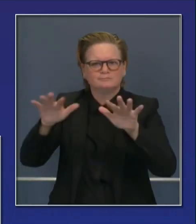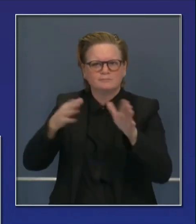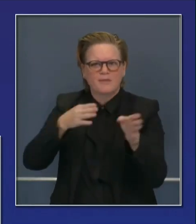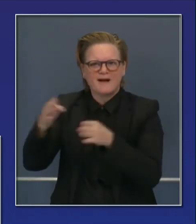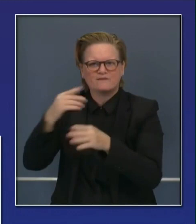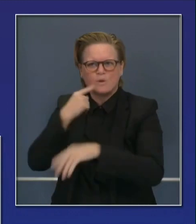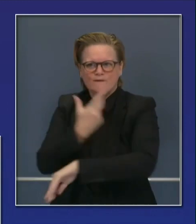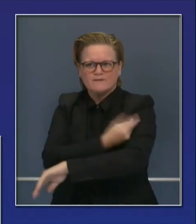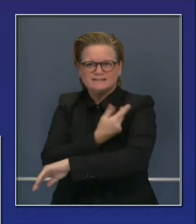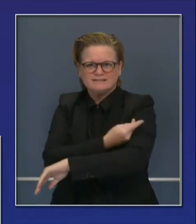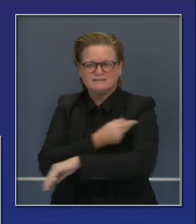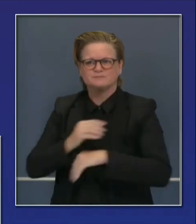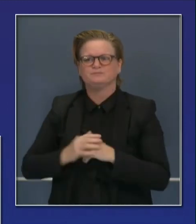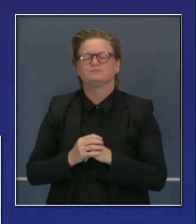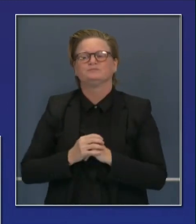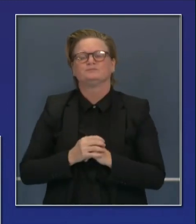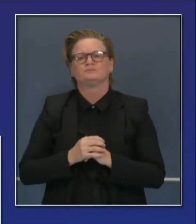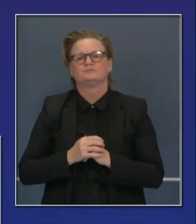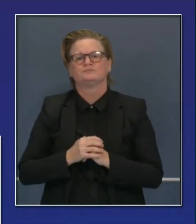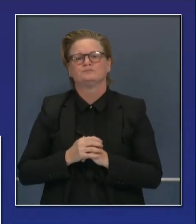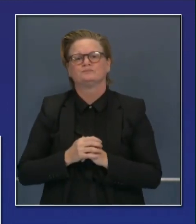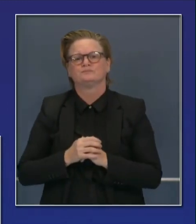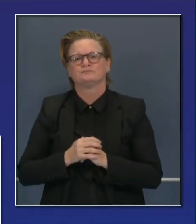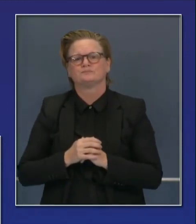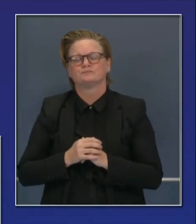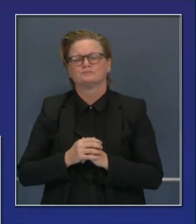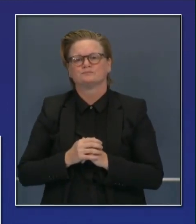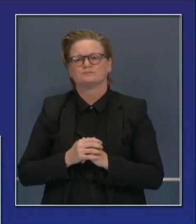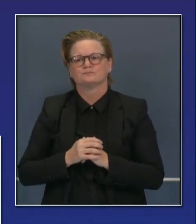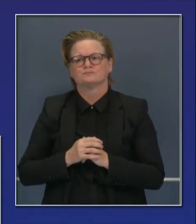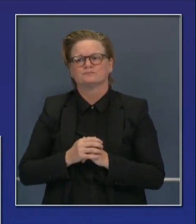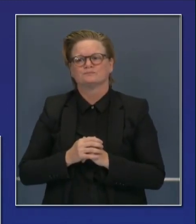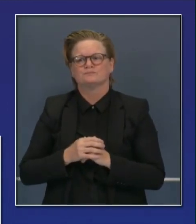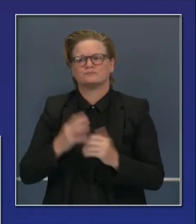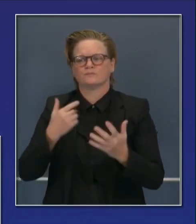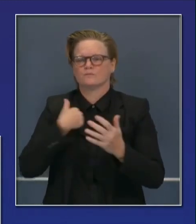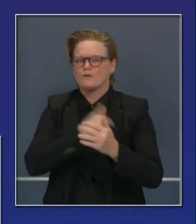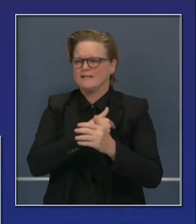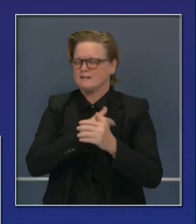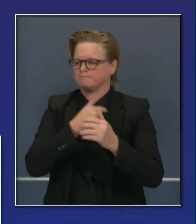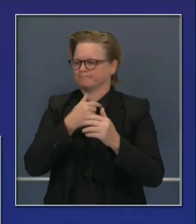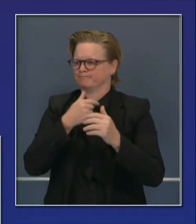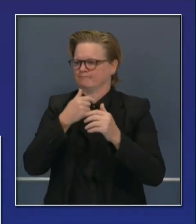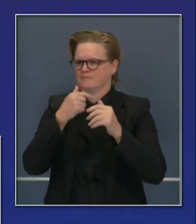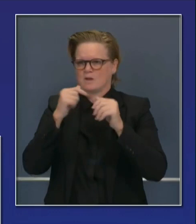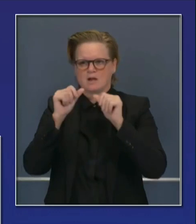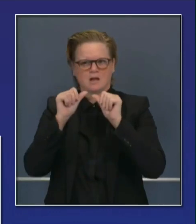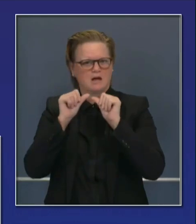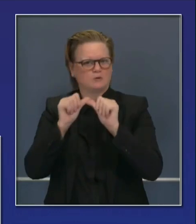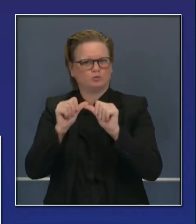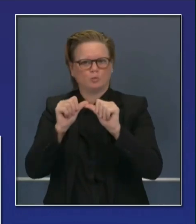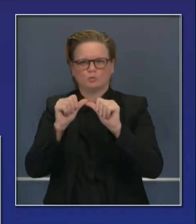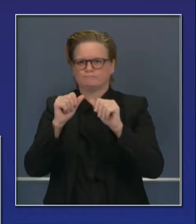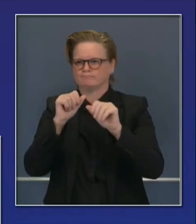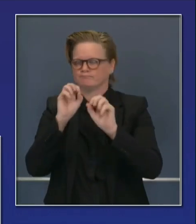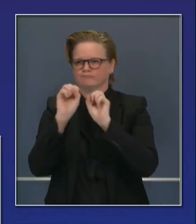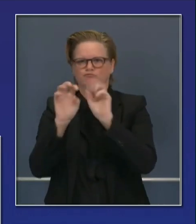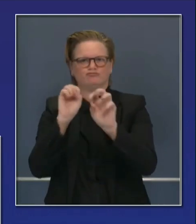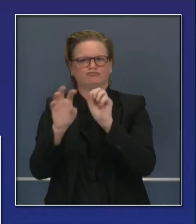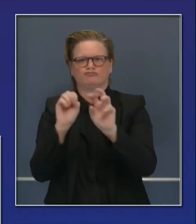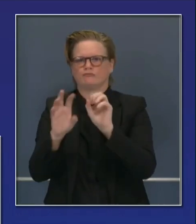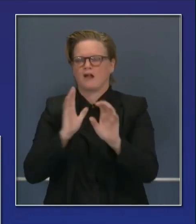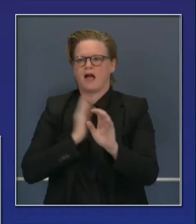you, we will, as we put these plans out, be providing information in detail,